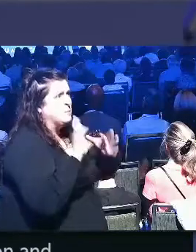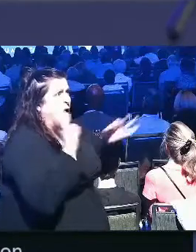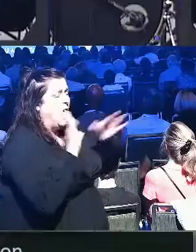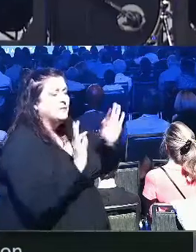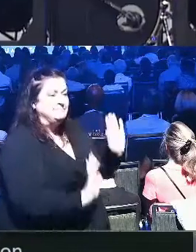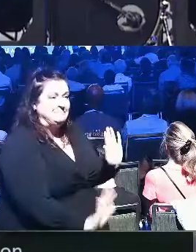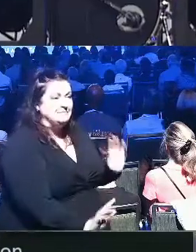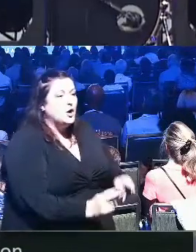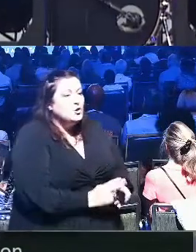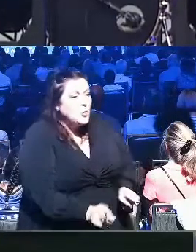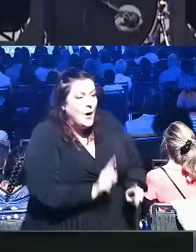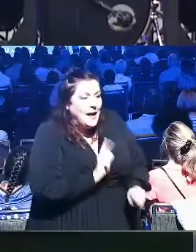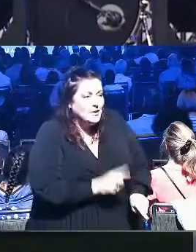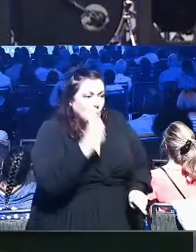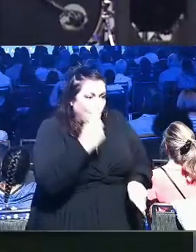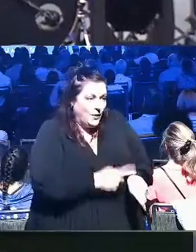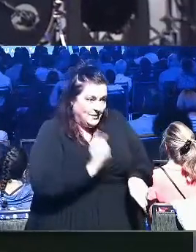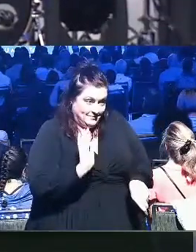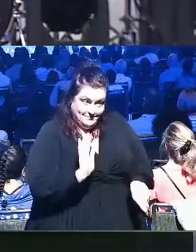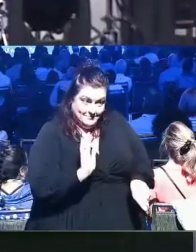It's a short answer.